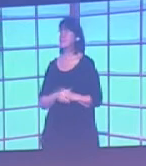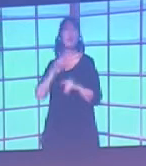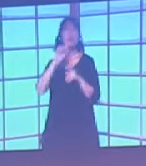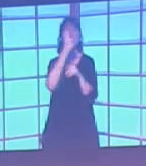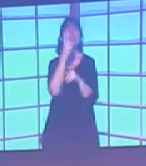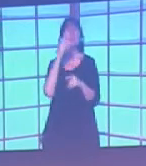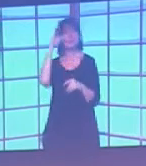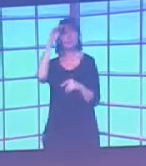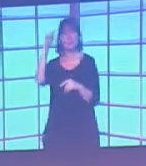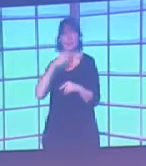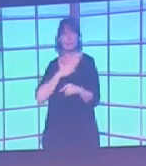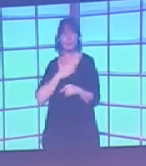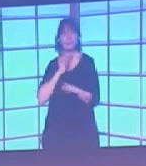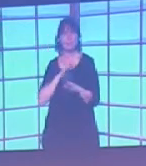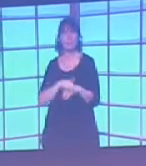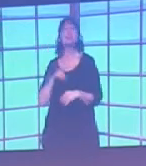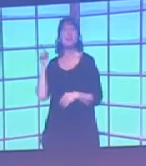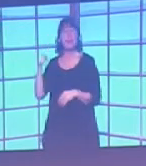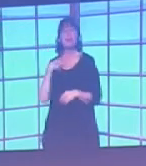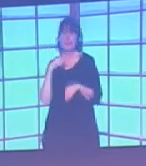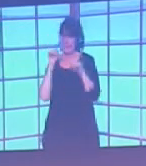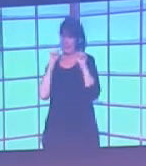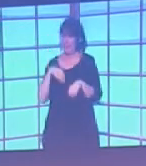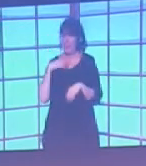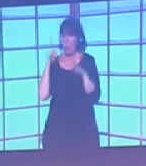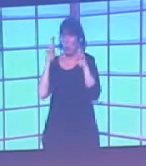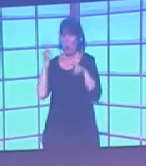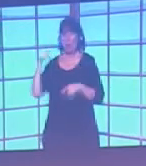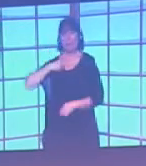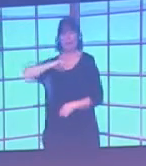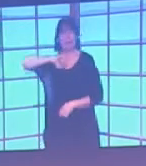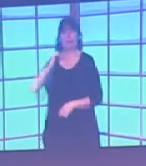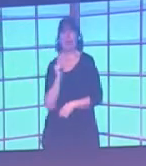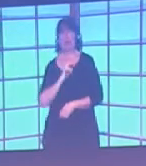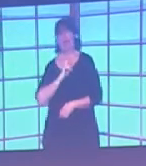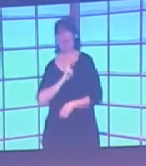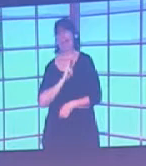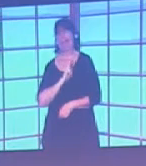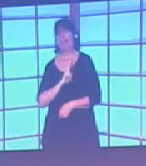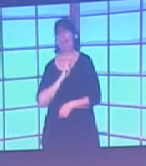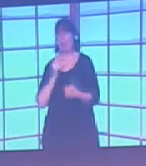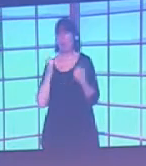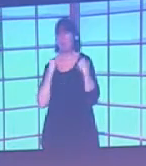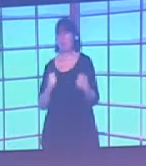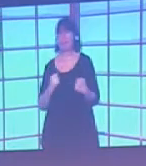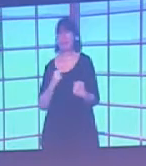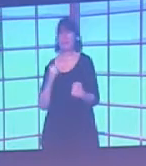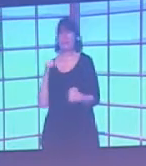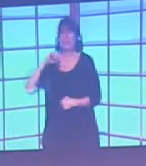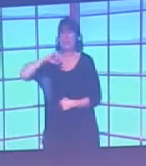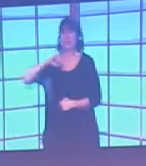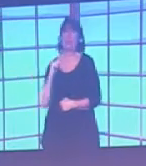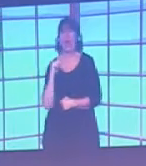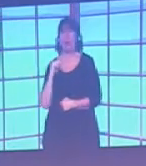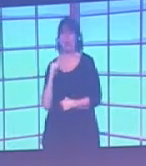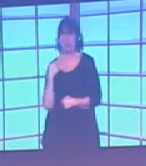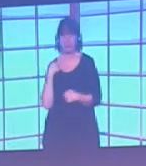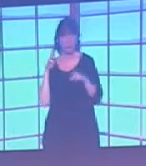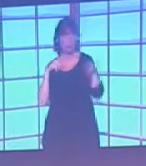here, and I hope you can understand my Scottish accent. It's quite strong. And I hope the translators are